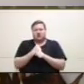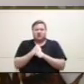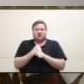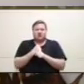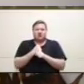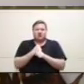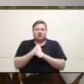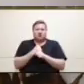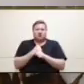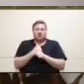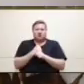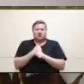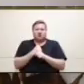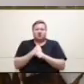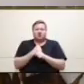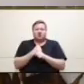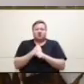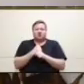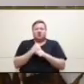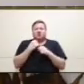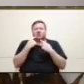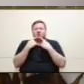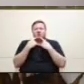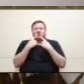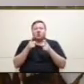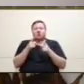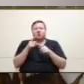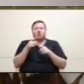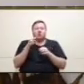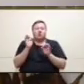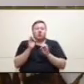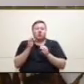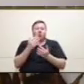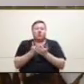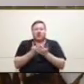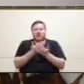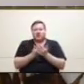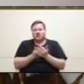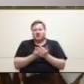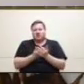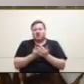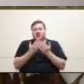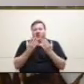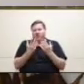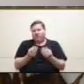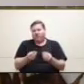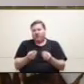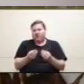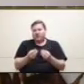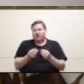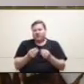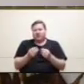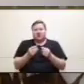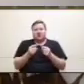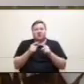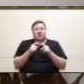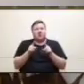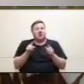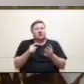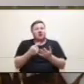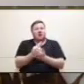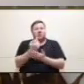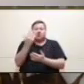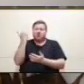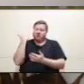So to be told that they had no capacity, they have no capacity, but what happened last time when the